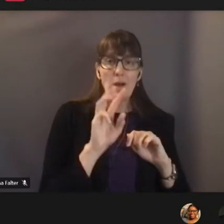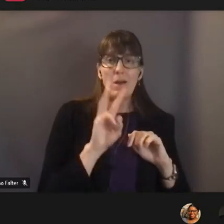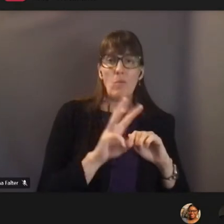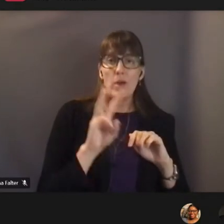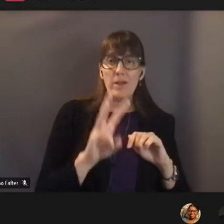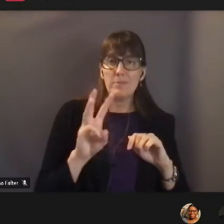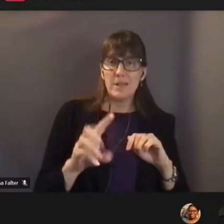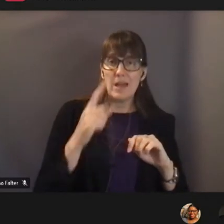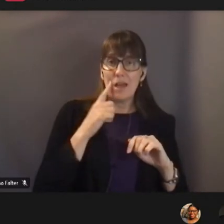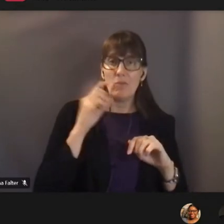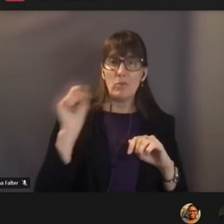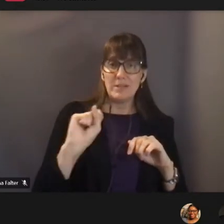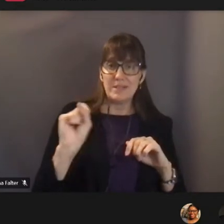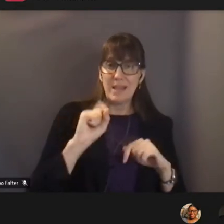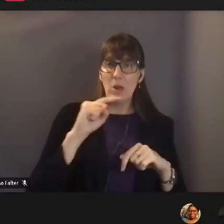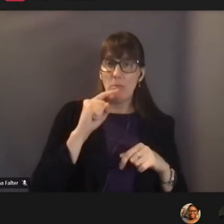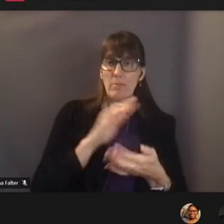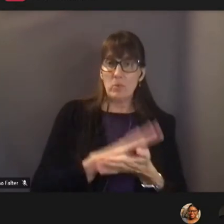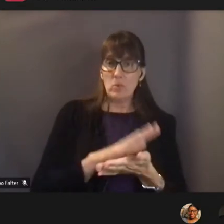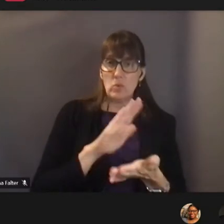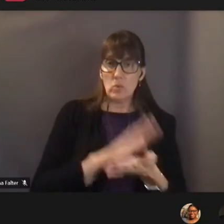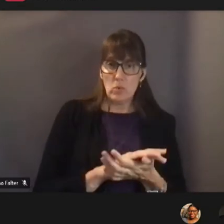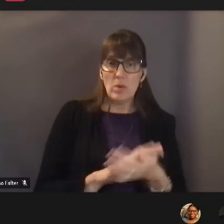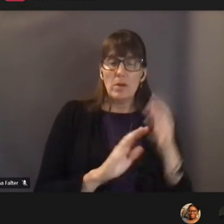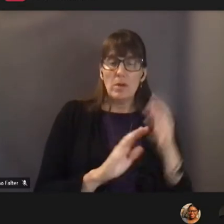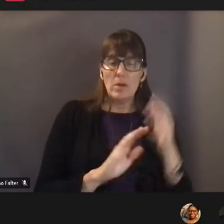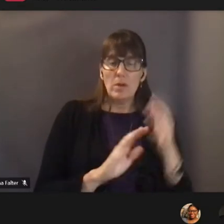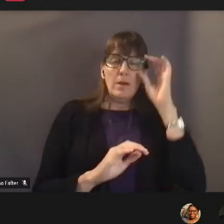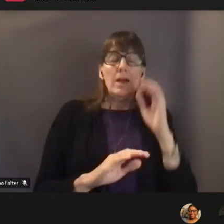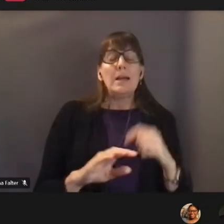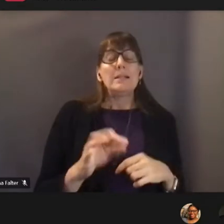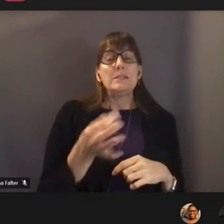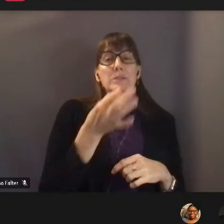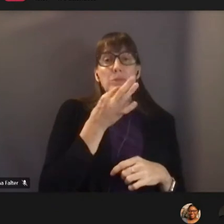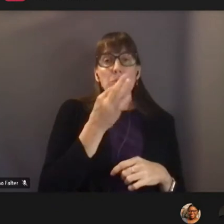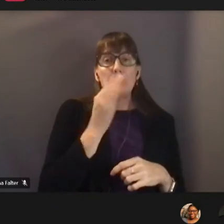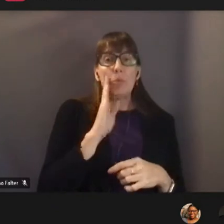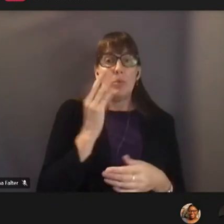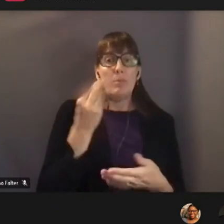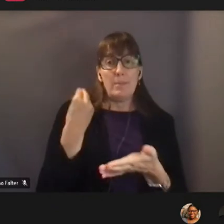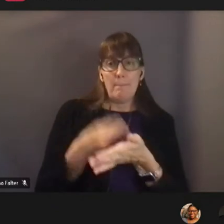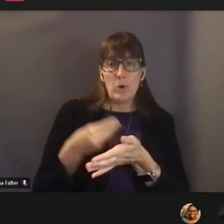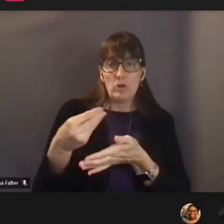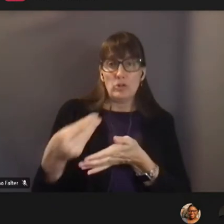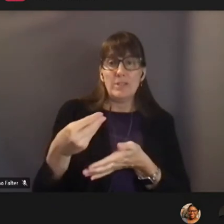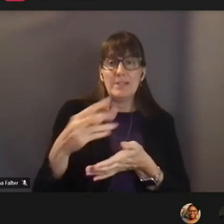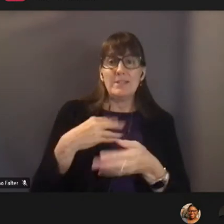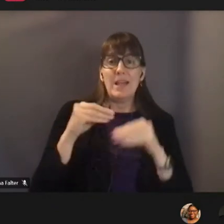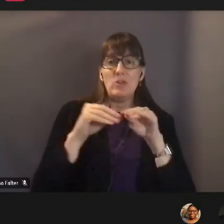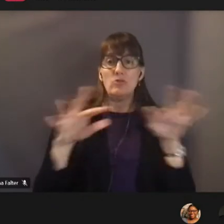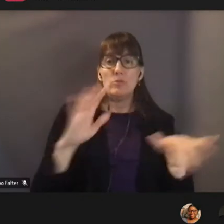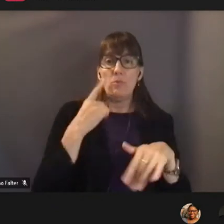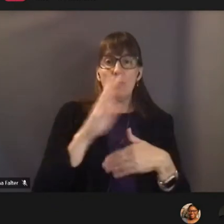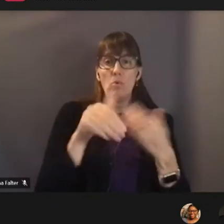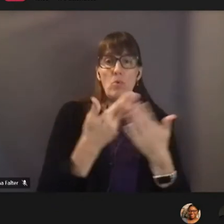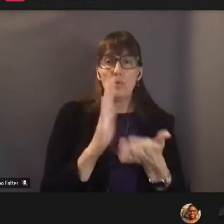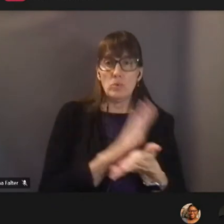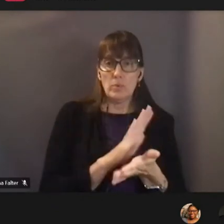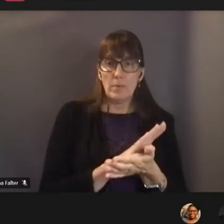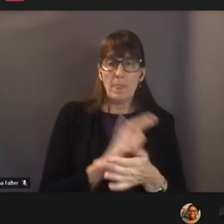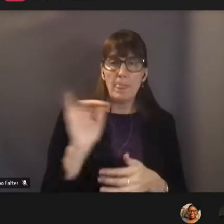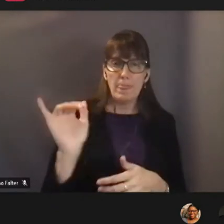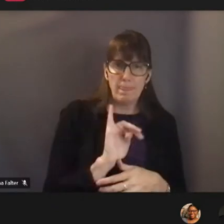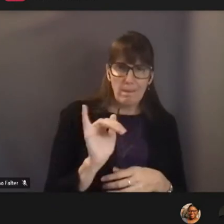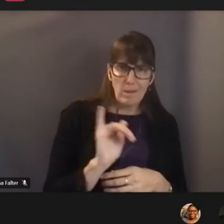skills webpage and in the process of being purchased and distributed to all schools. In addition to SEL